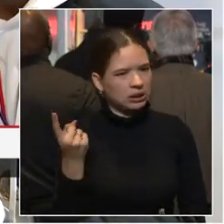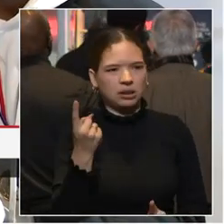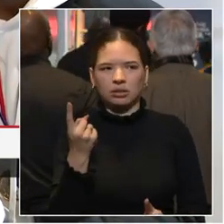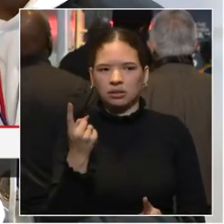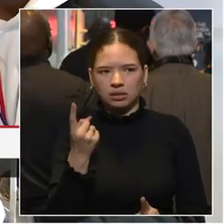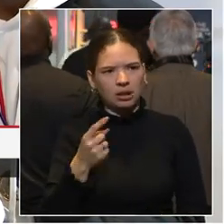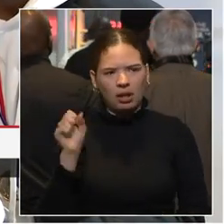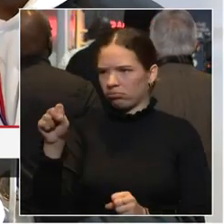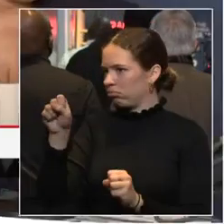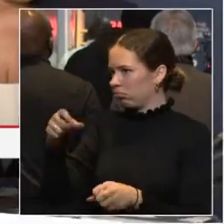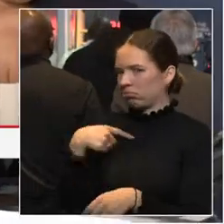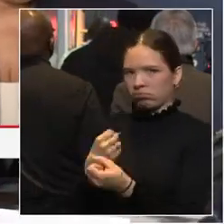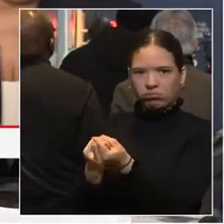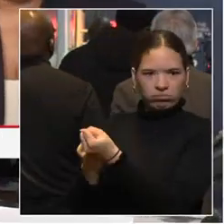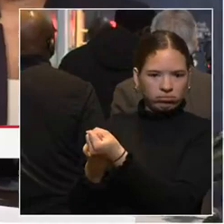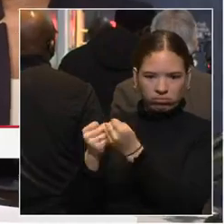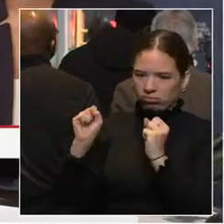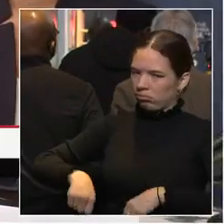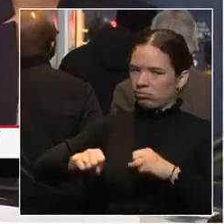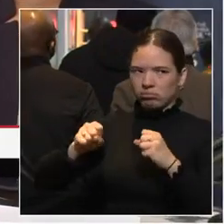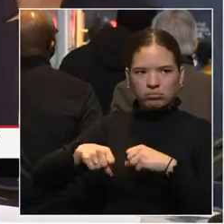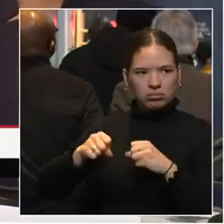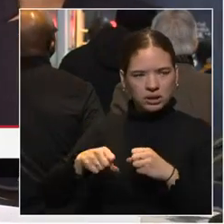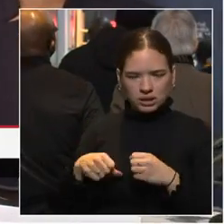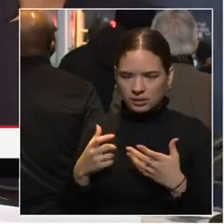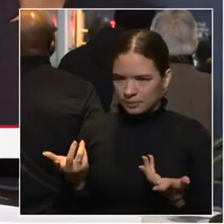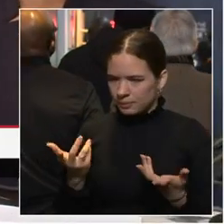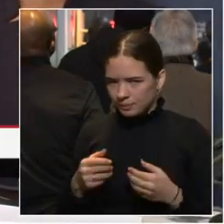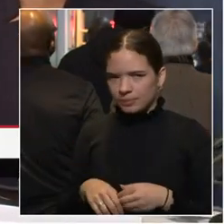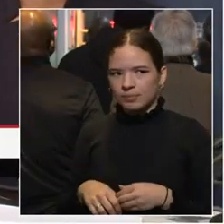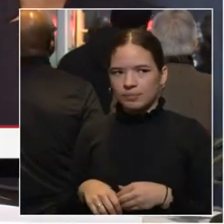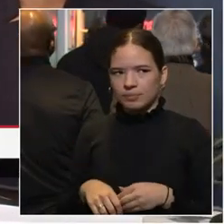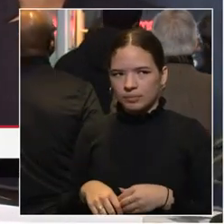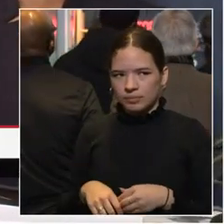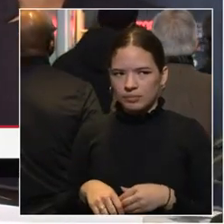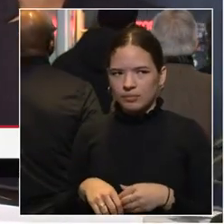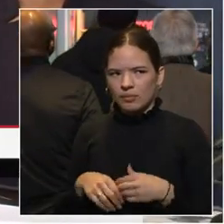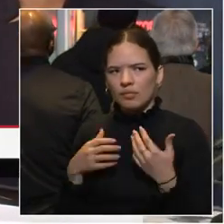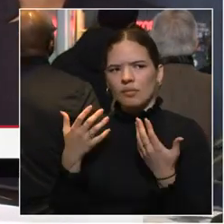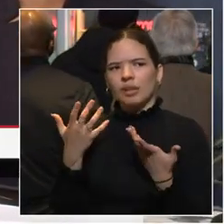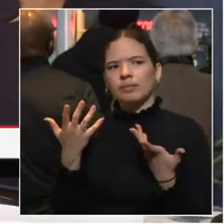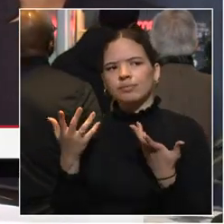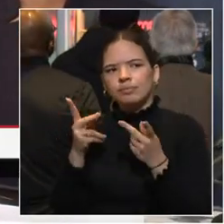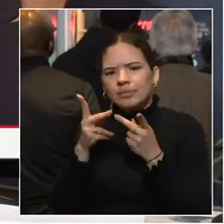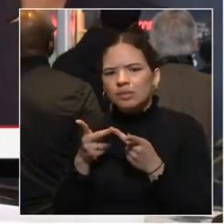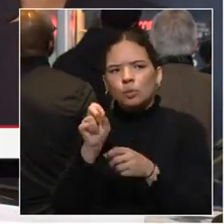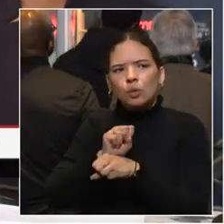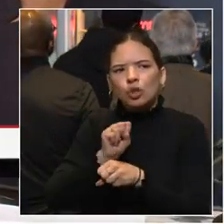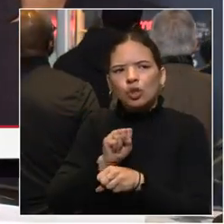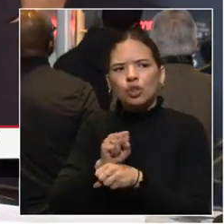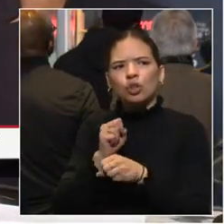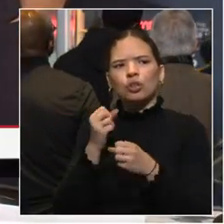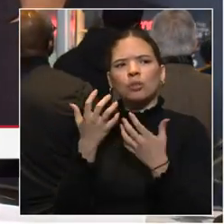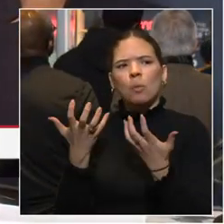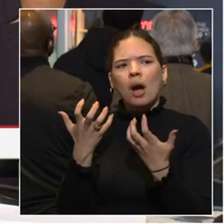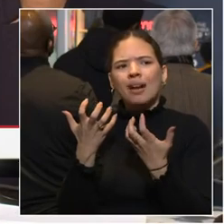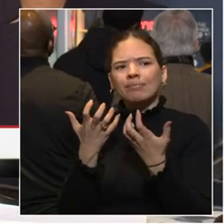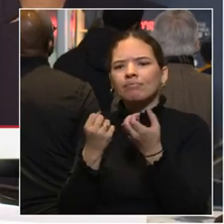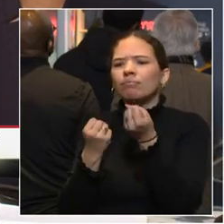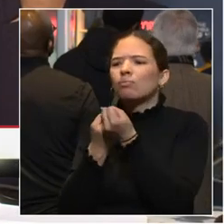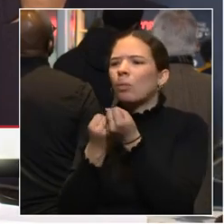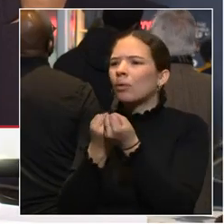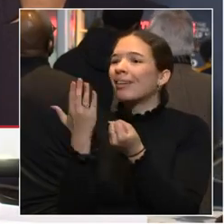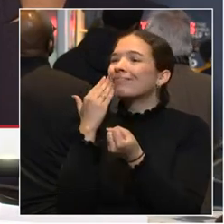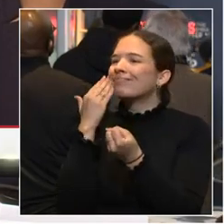a workplace, you want to try to create a workplace culture that feeds into that,